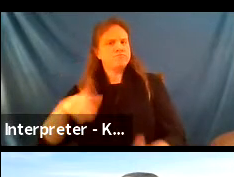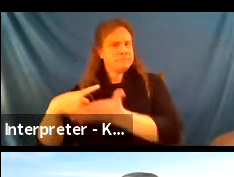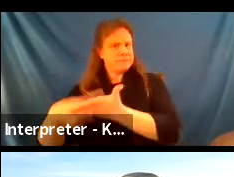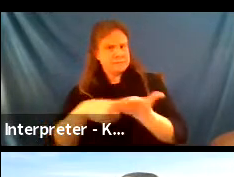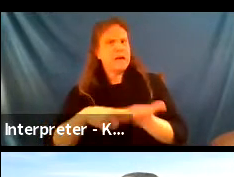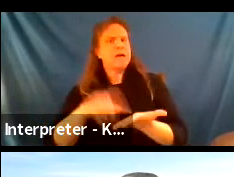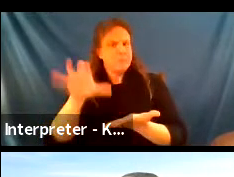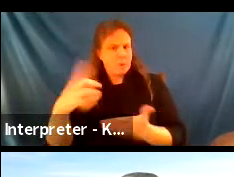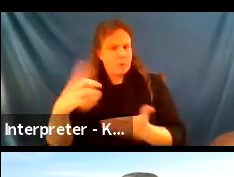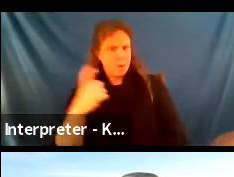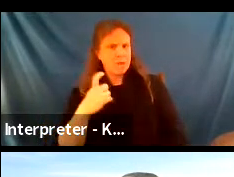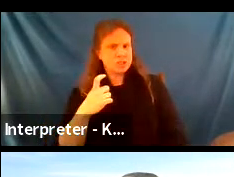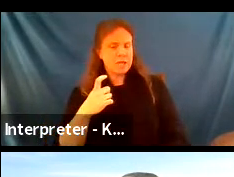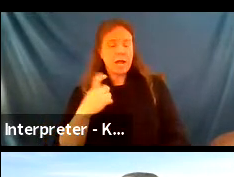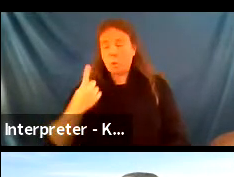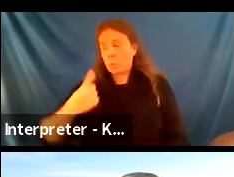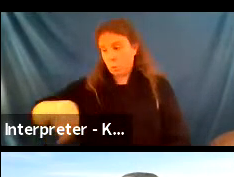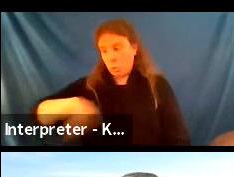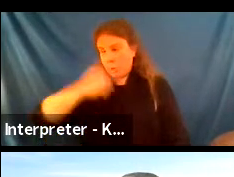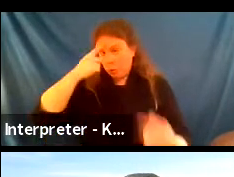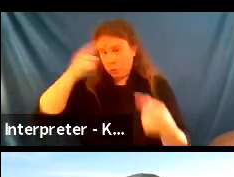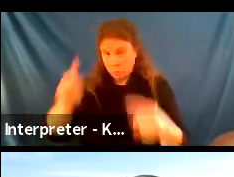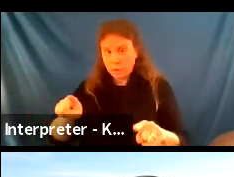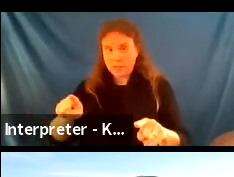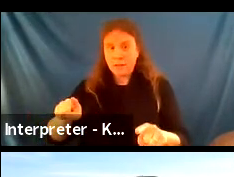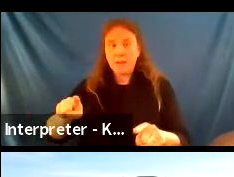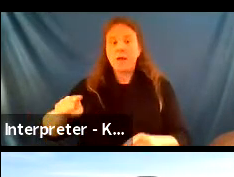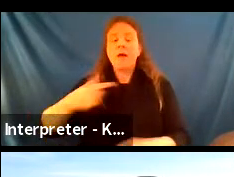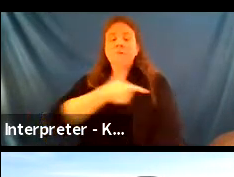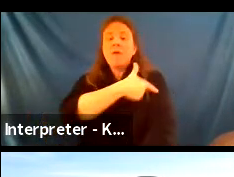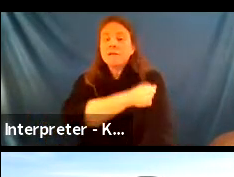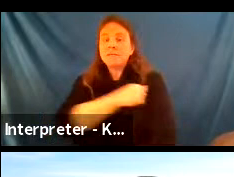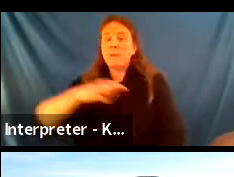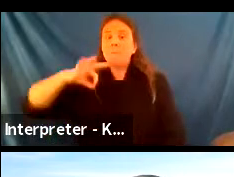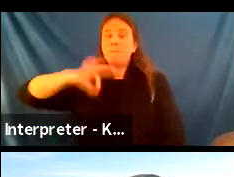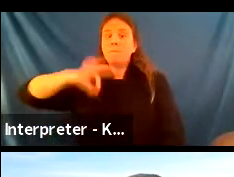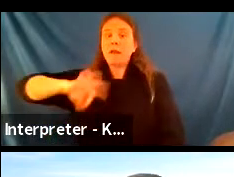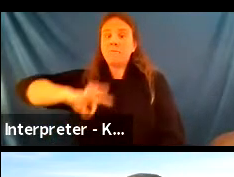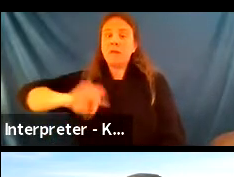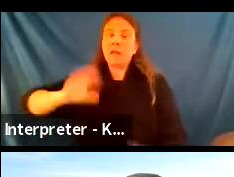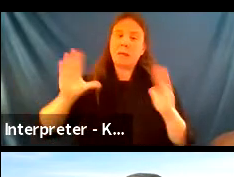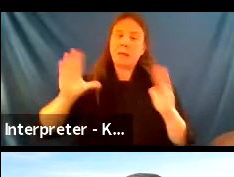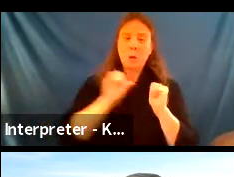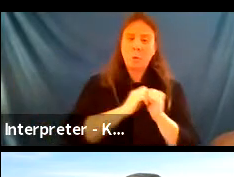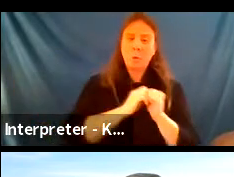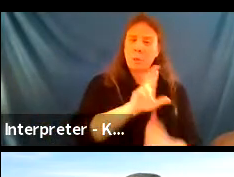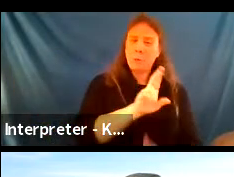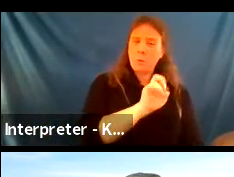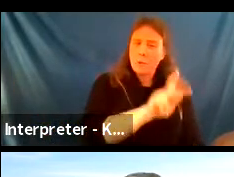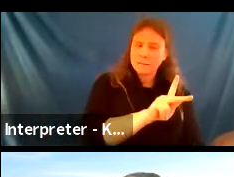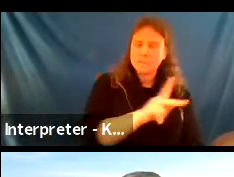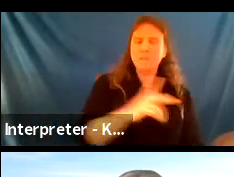the overall benefit of the vaccine outweighed the risk, even in that population, which was not thoroughly studied.